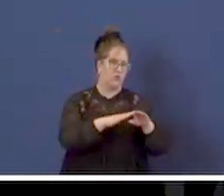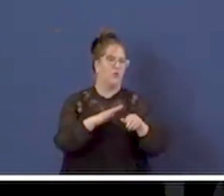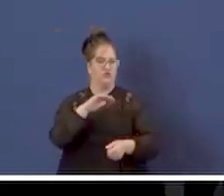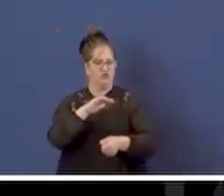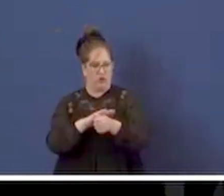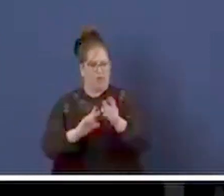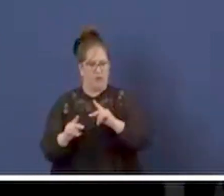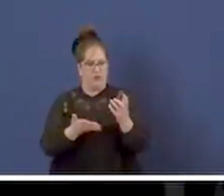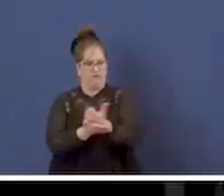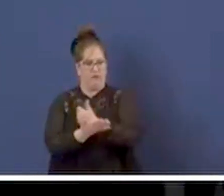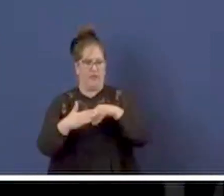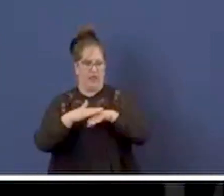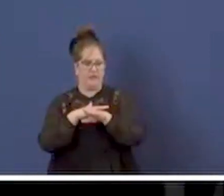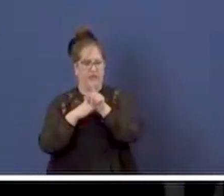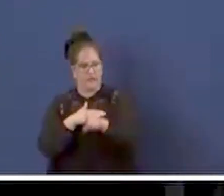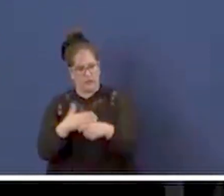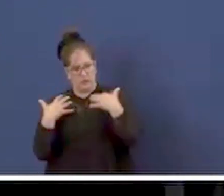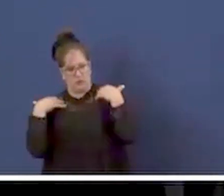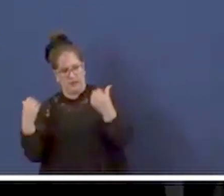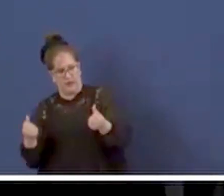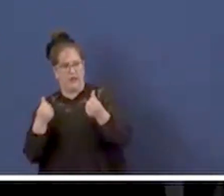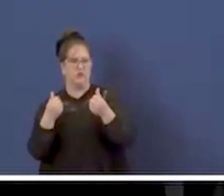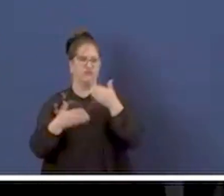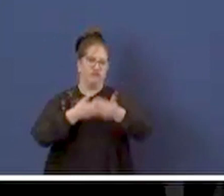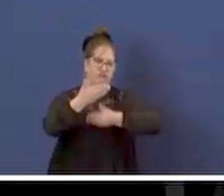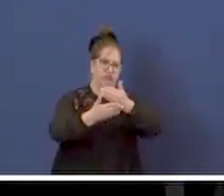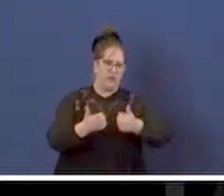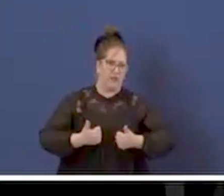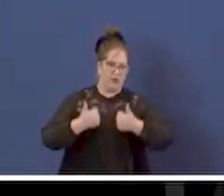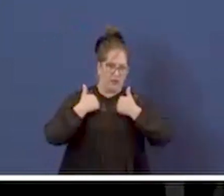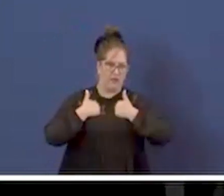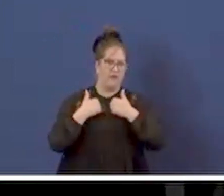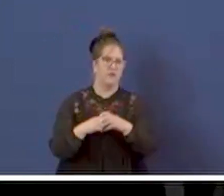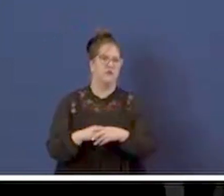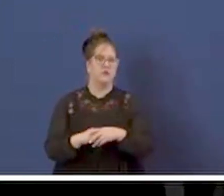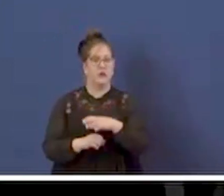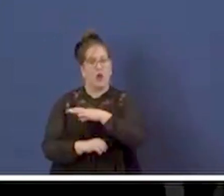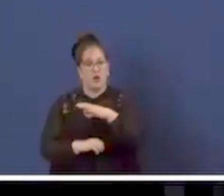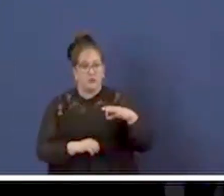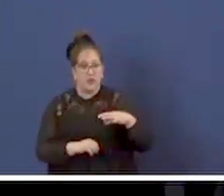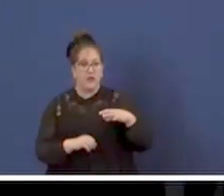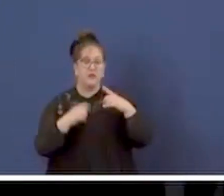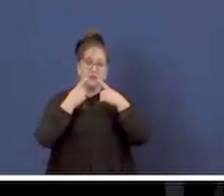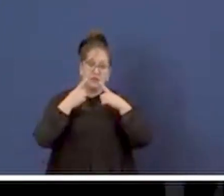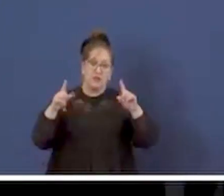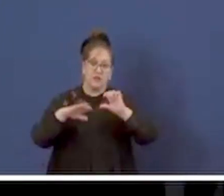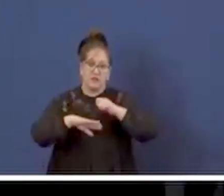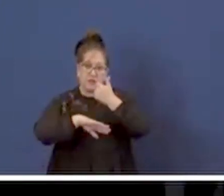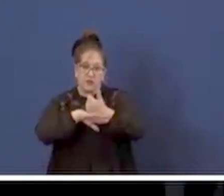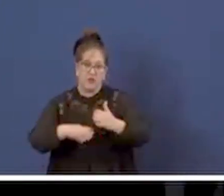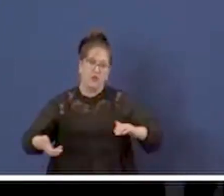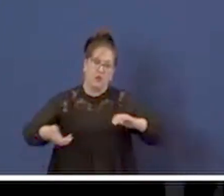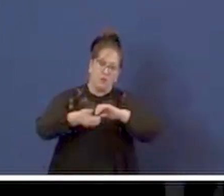the support they need to heal and move forward to their best next. Our staff has successfully established partnerships